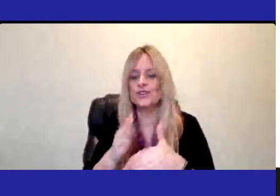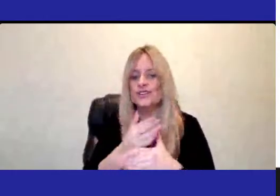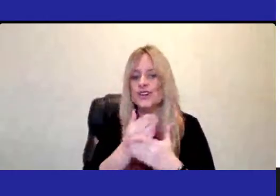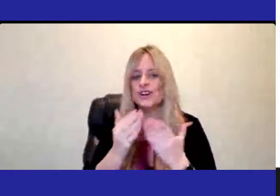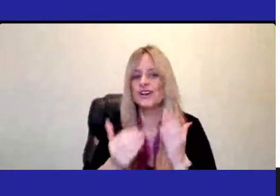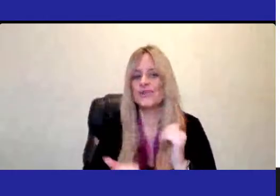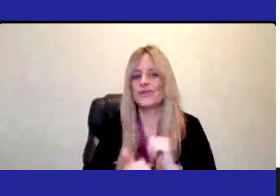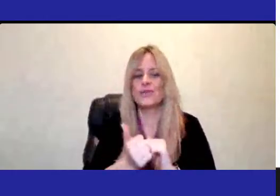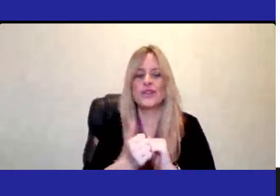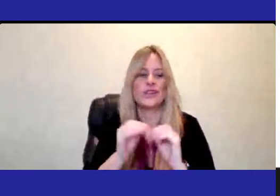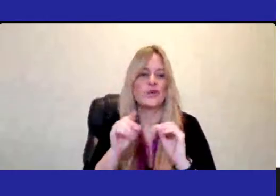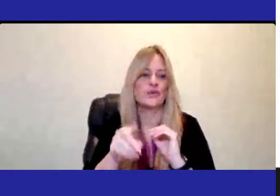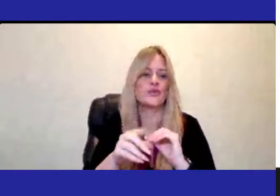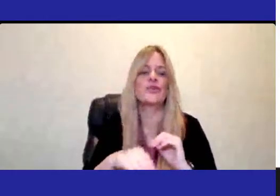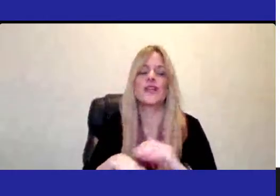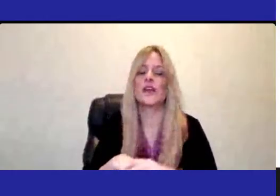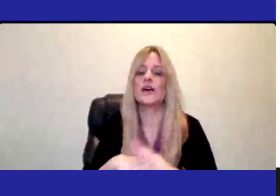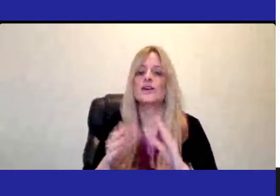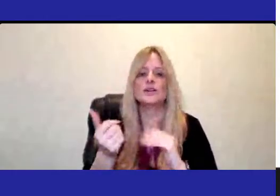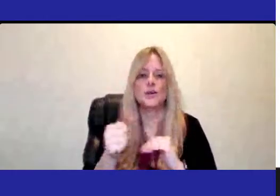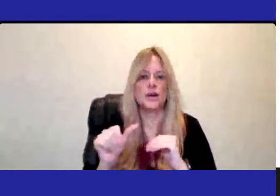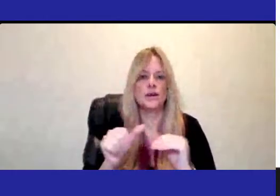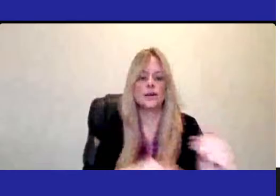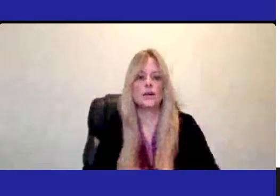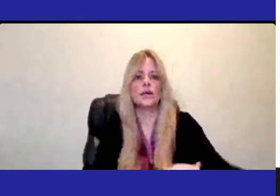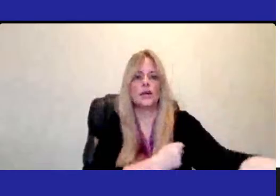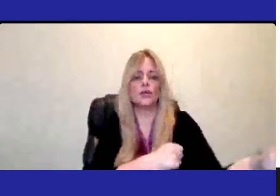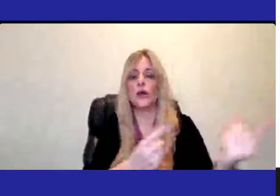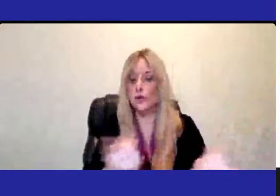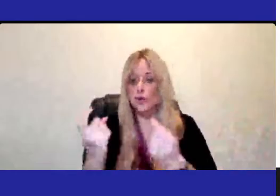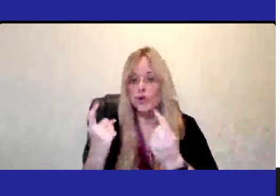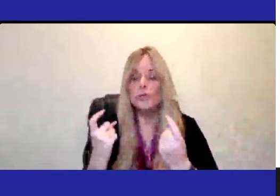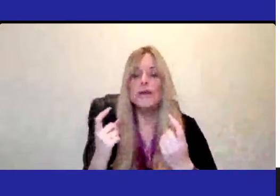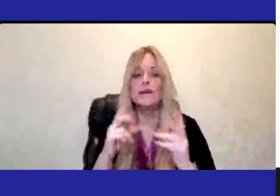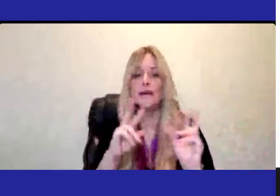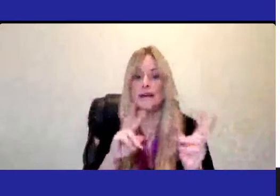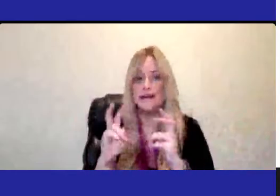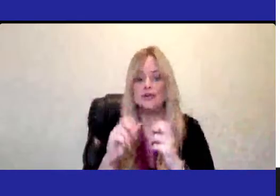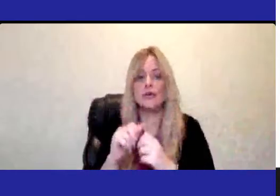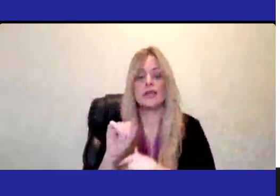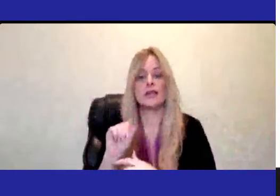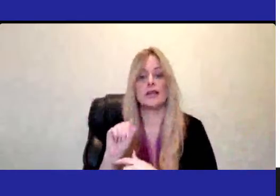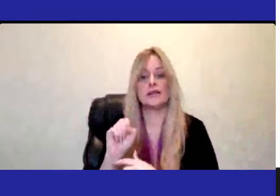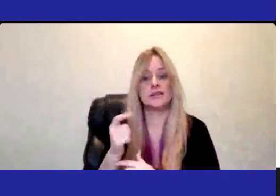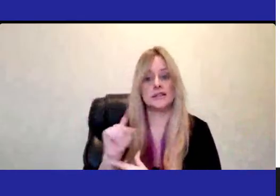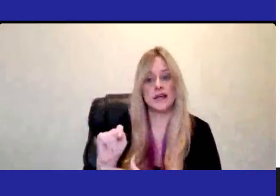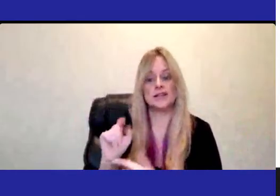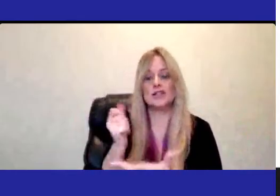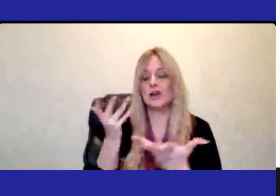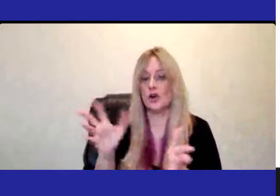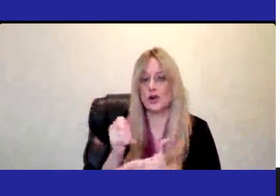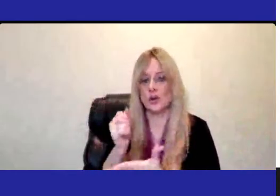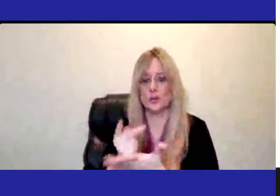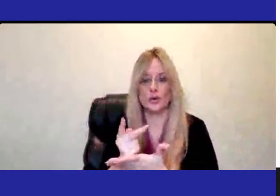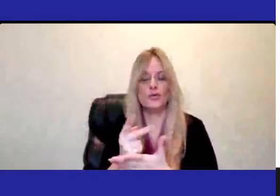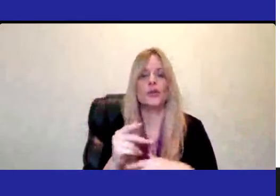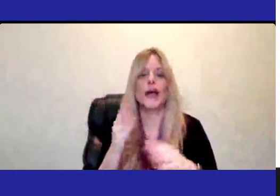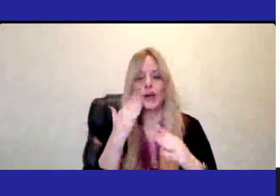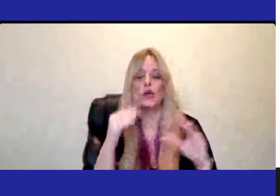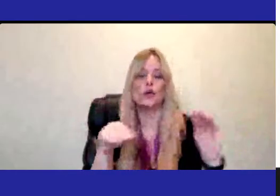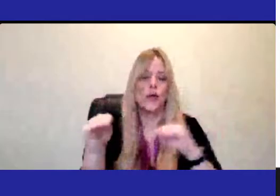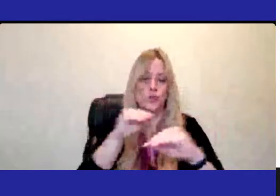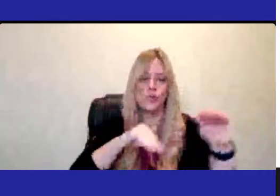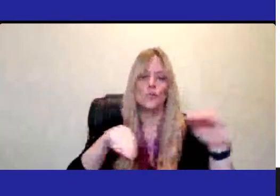as far as recruitment issues, of the slots we have approved at this point, again, I know you've moved them around, which is great,